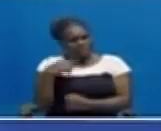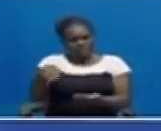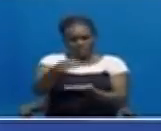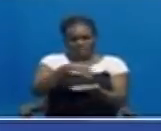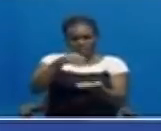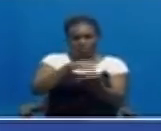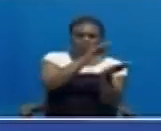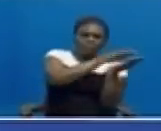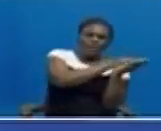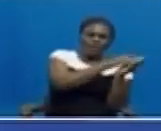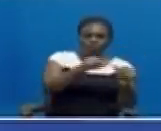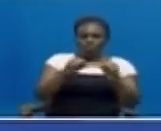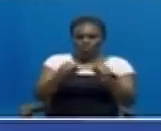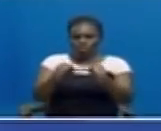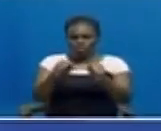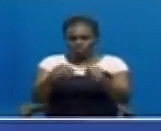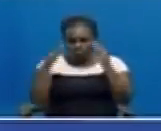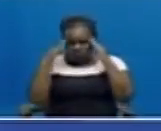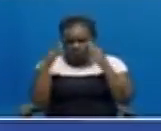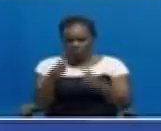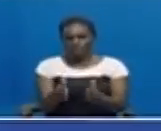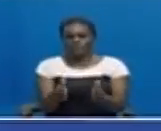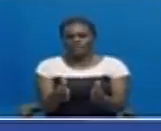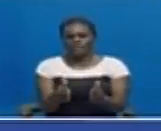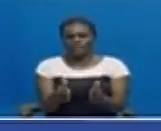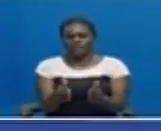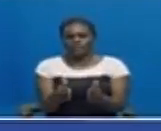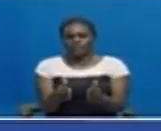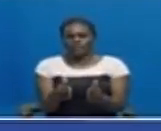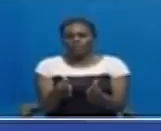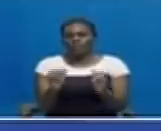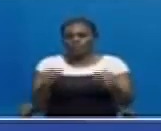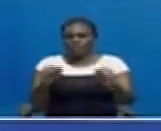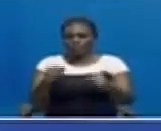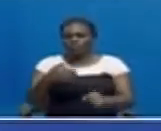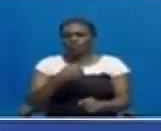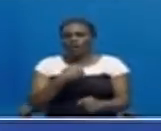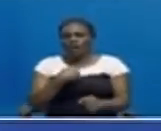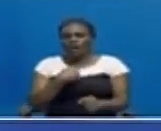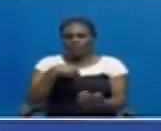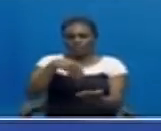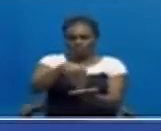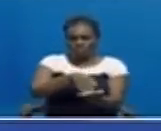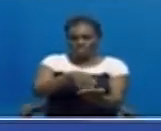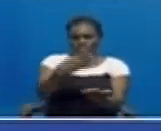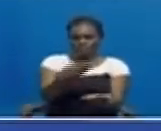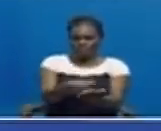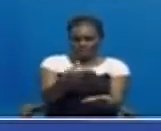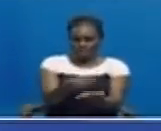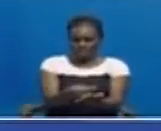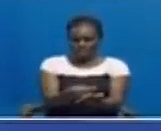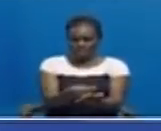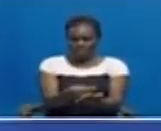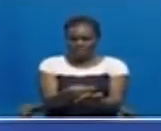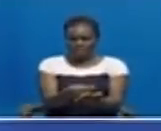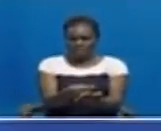bank continues its hawkish stance, you know, there's going to be leaner times ahead for the shilling. And in terms of the interbank rate, you know,